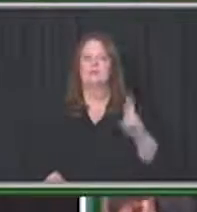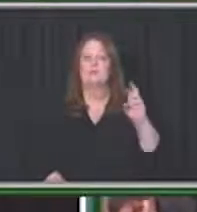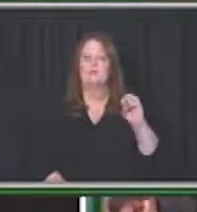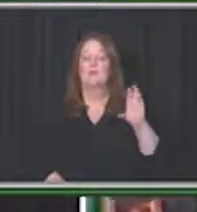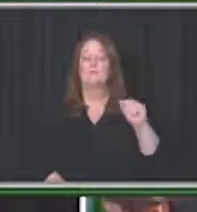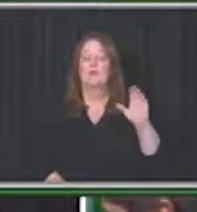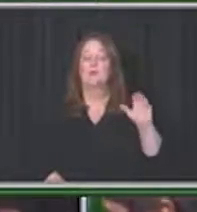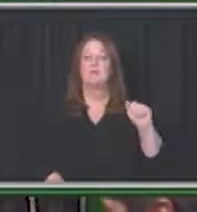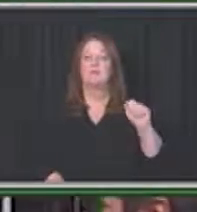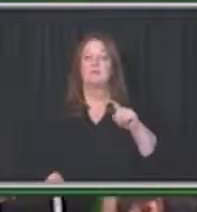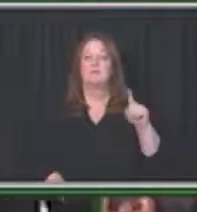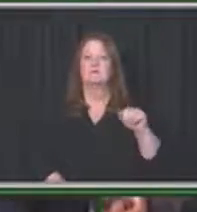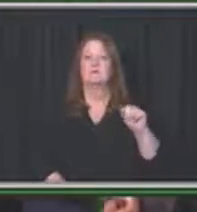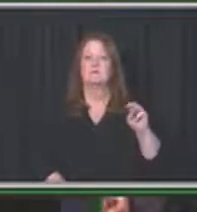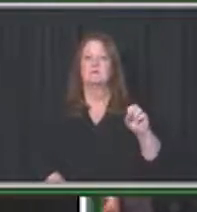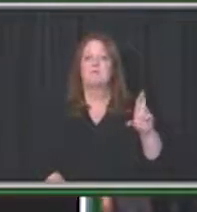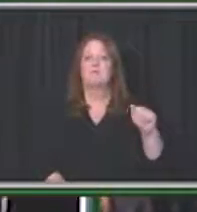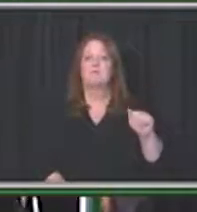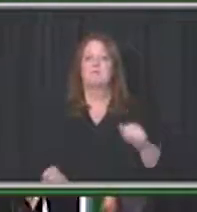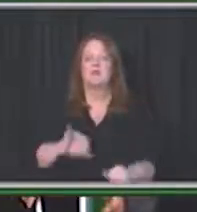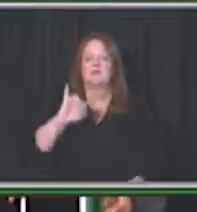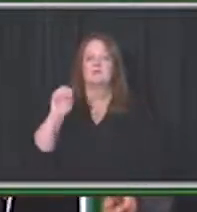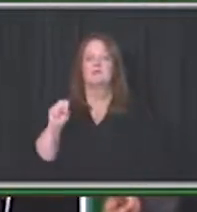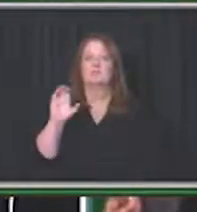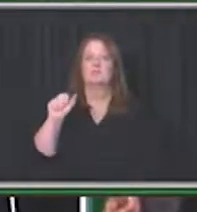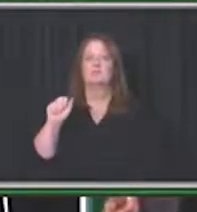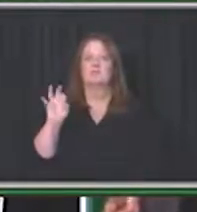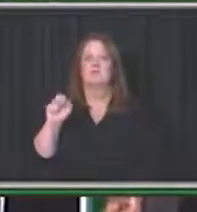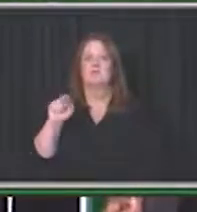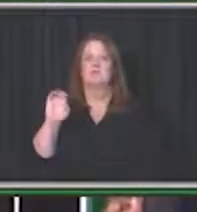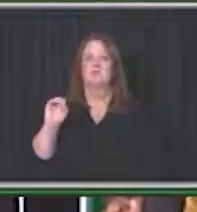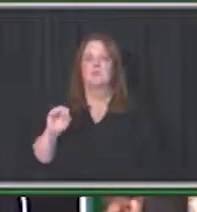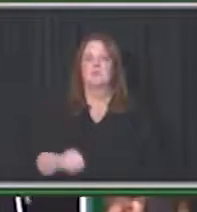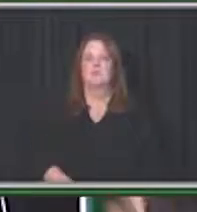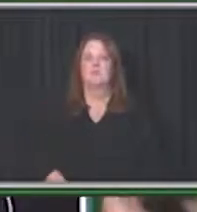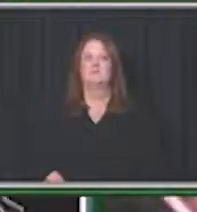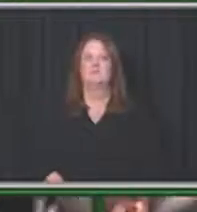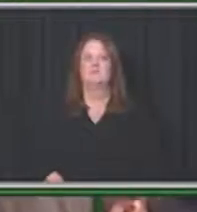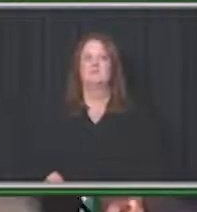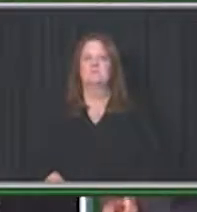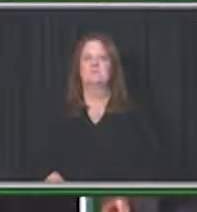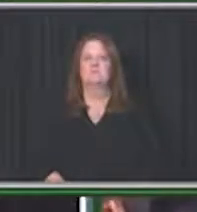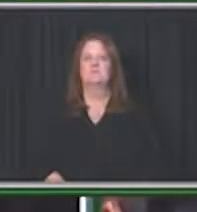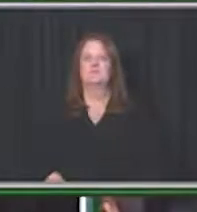Roberto Zamora. Jessica Fodrigo.